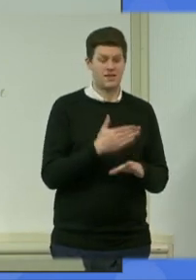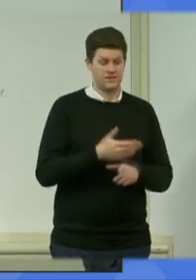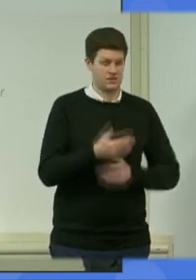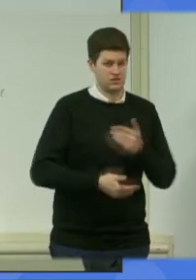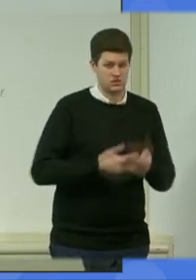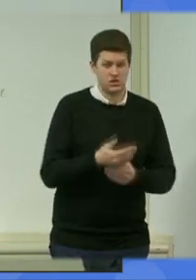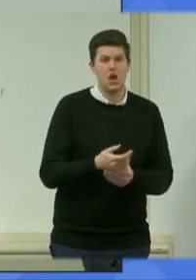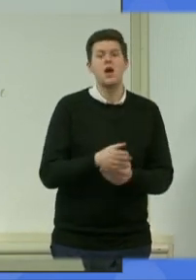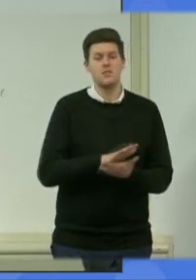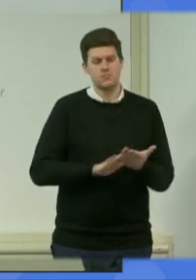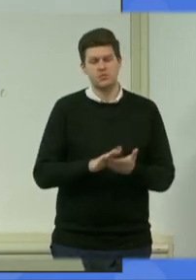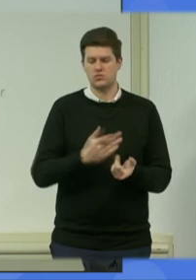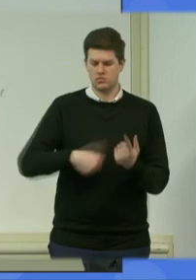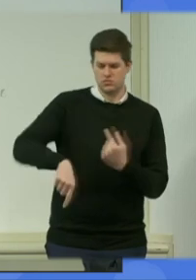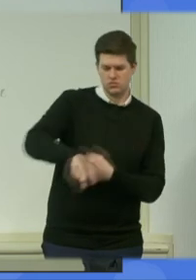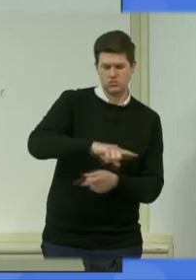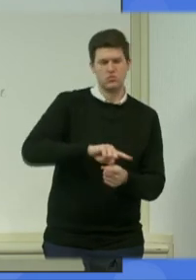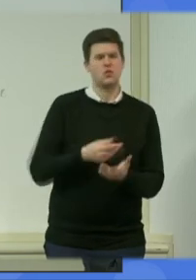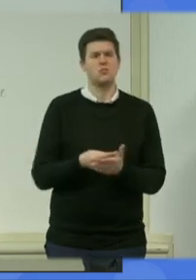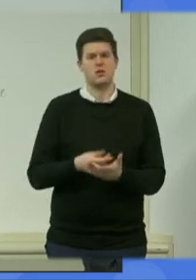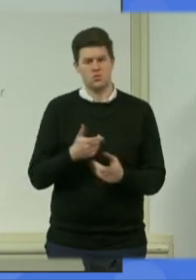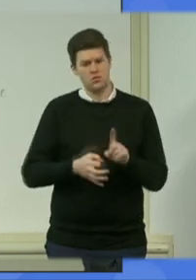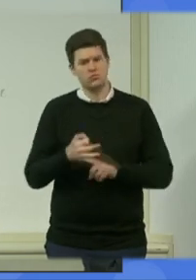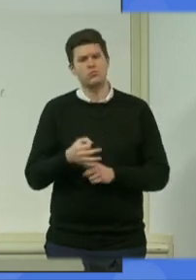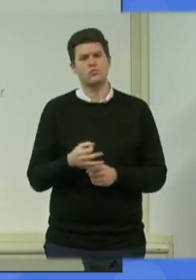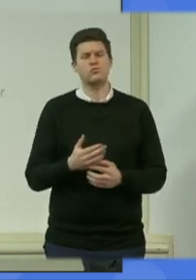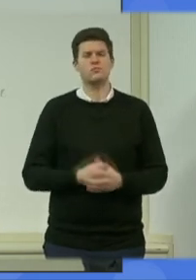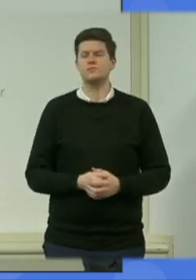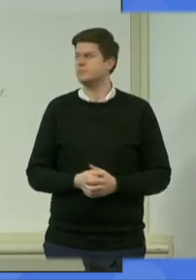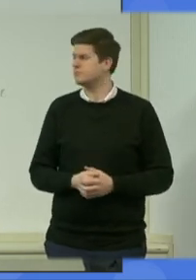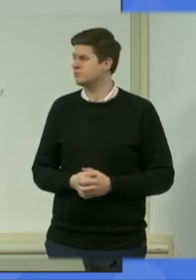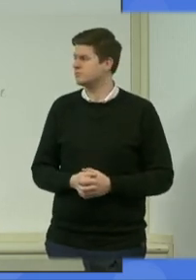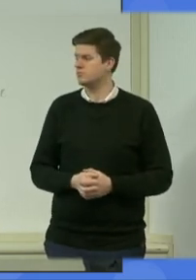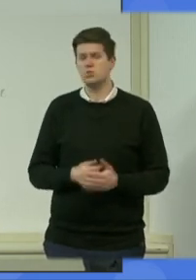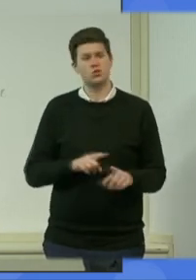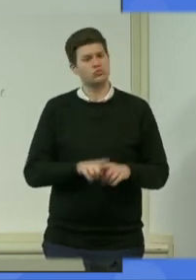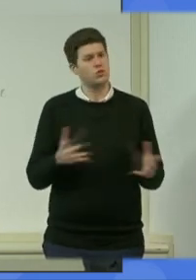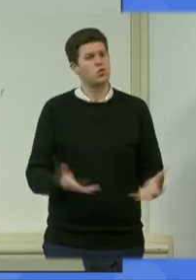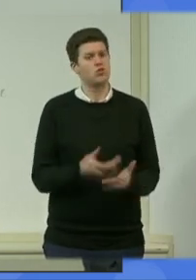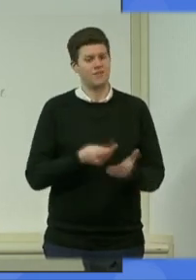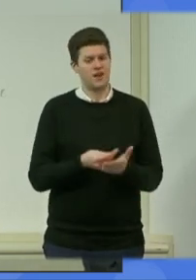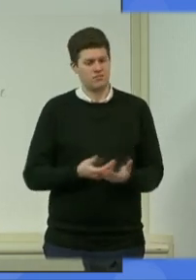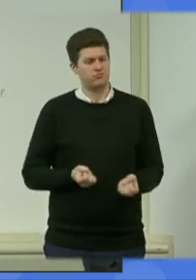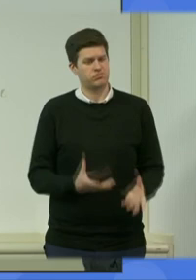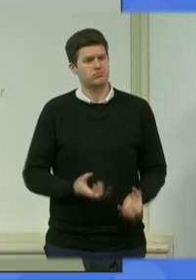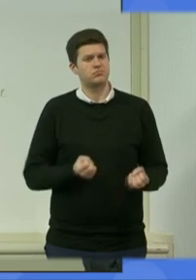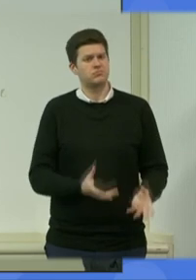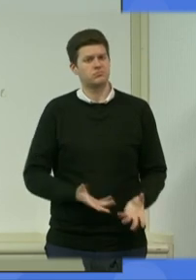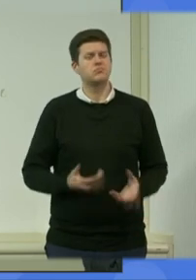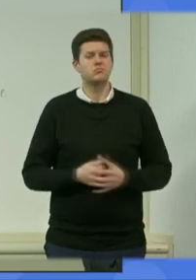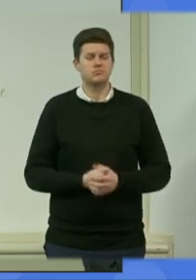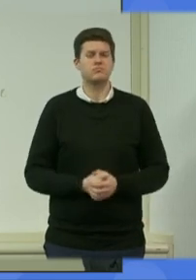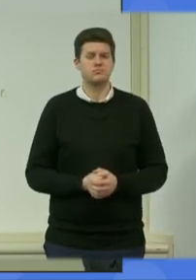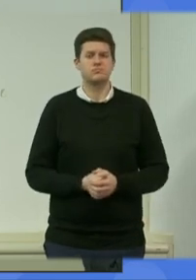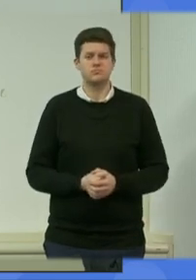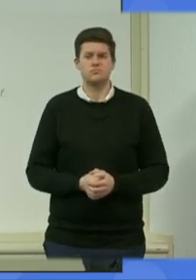and all of that's taxed at different points. So there's just that element of how you encourage that economic growth. We've not spoken hugely about growing the economy today.